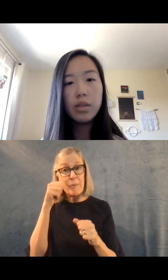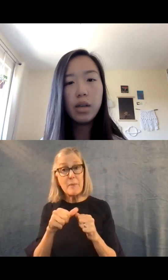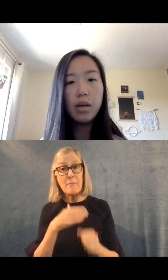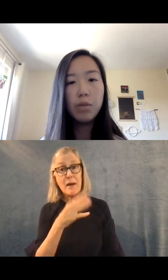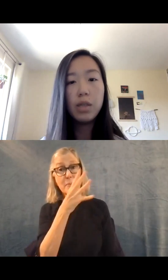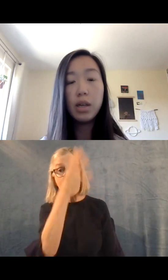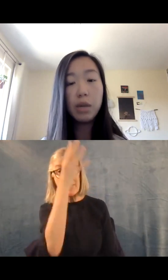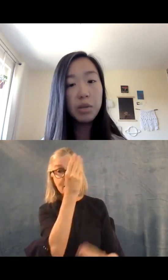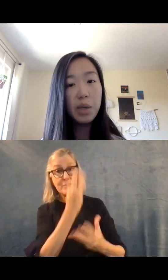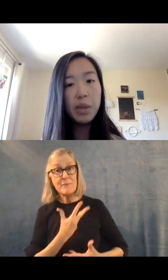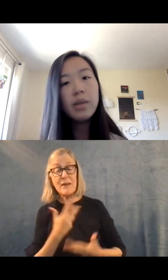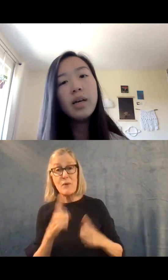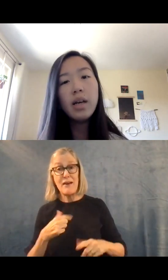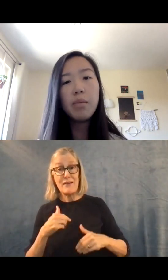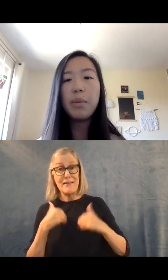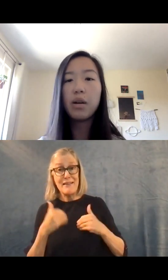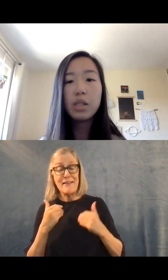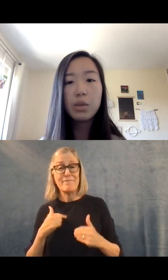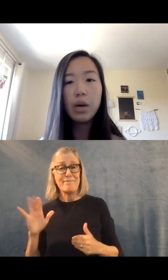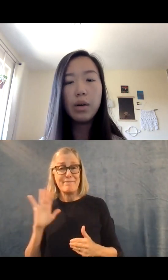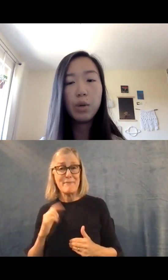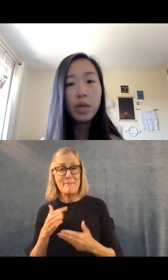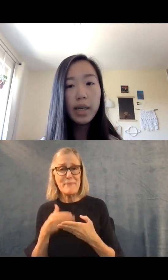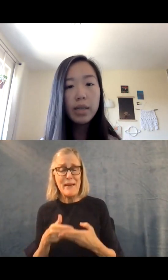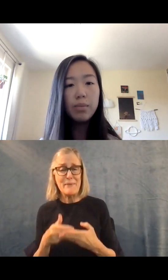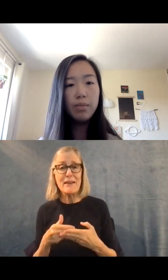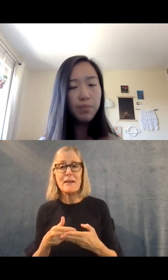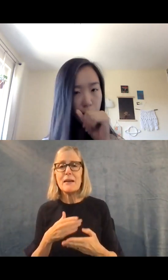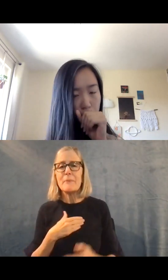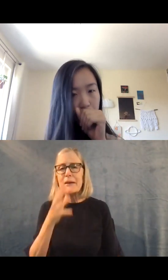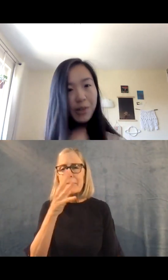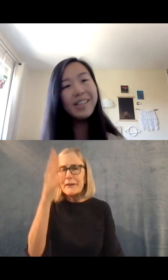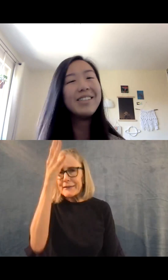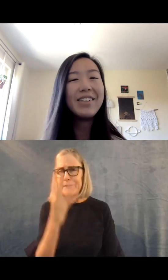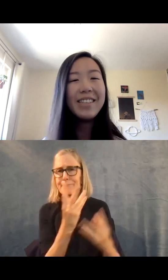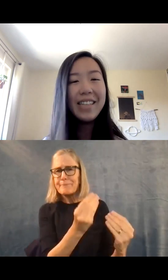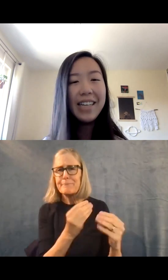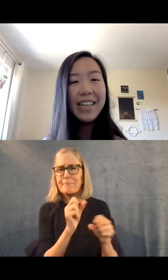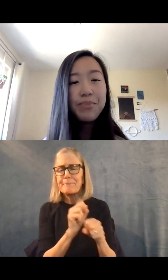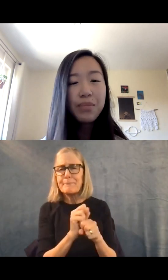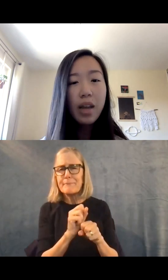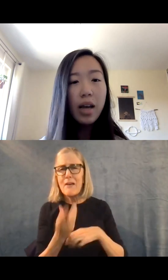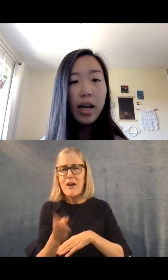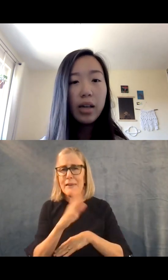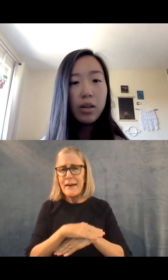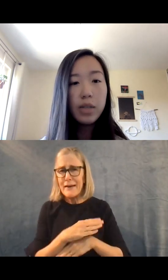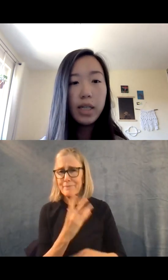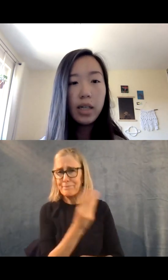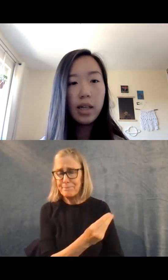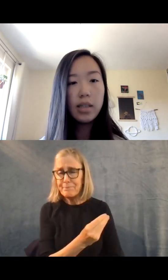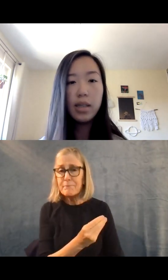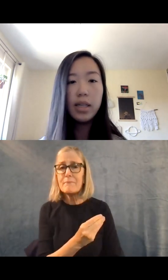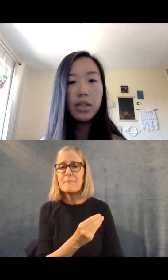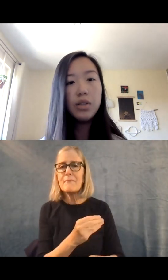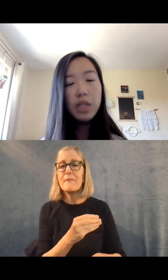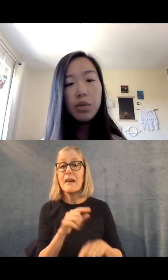I was really young, when I was a baby, my parents were working during the day and also taking